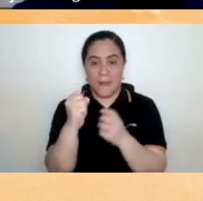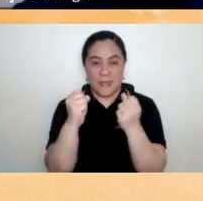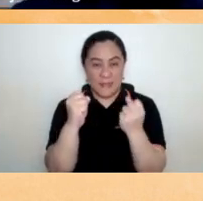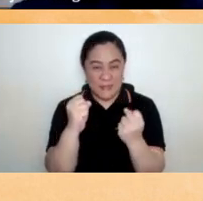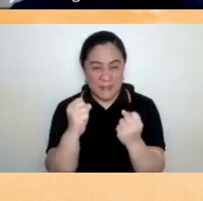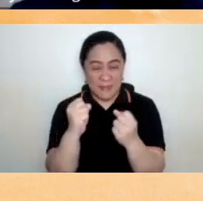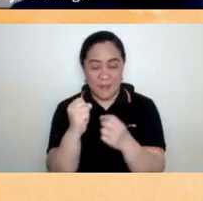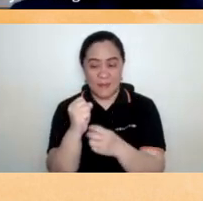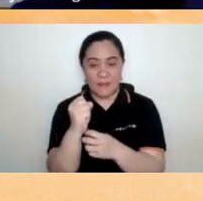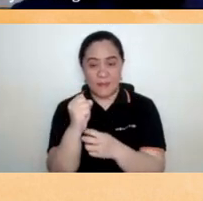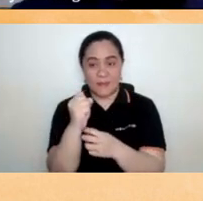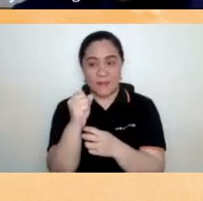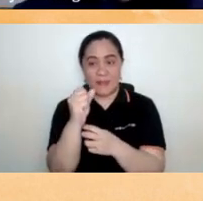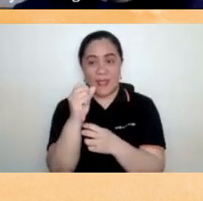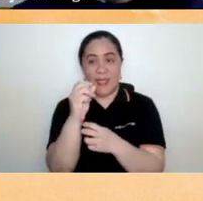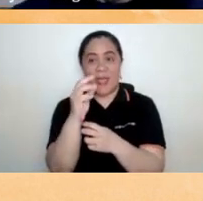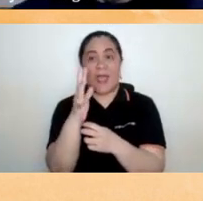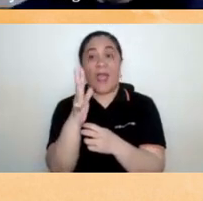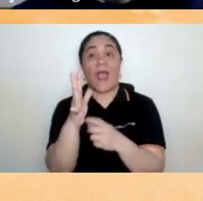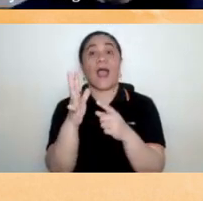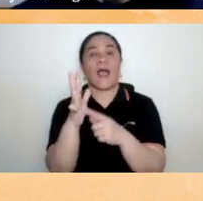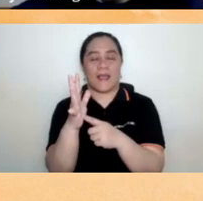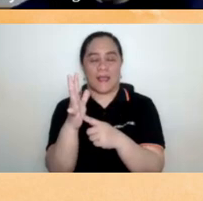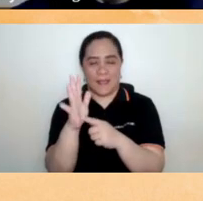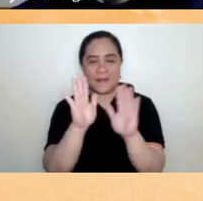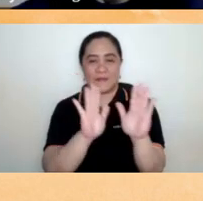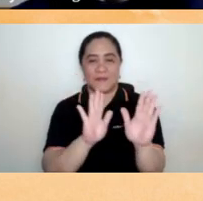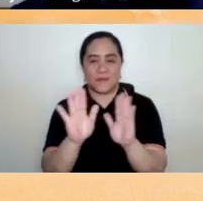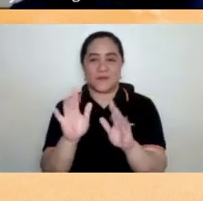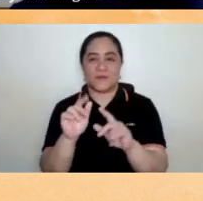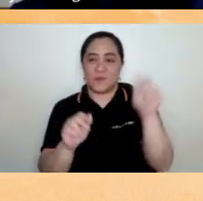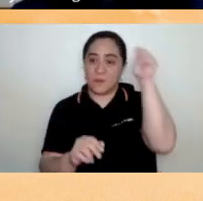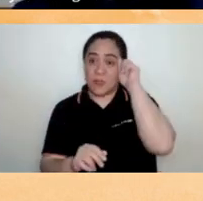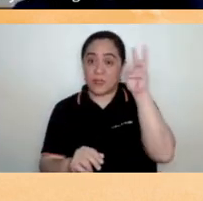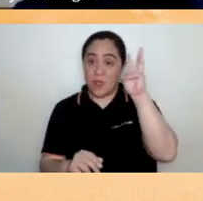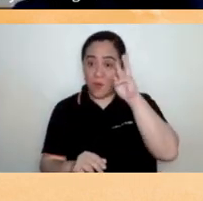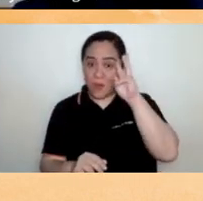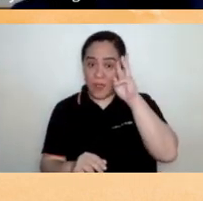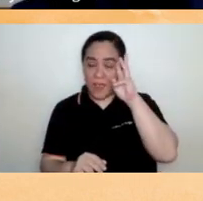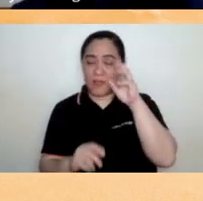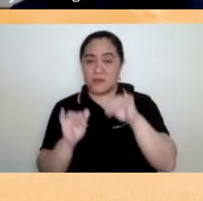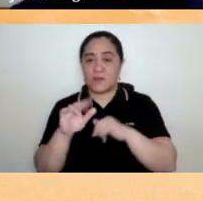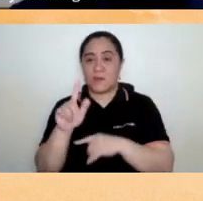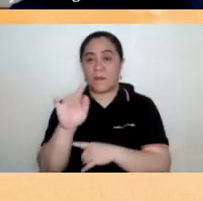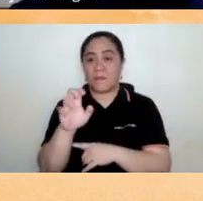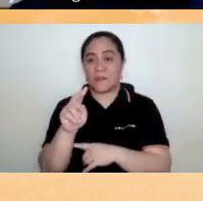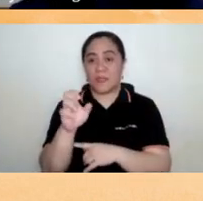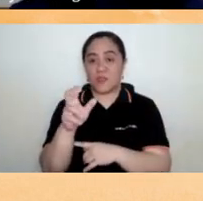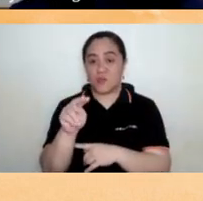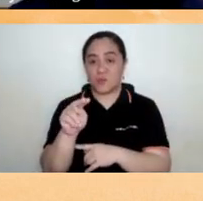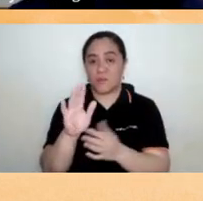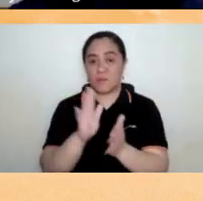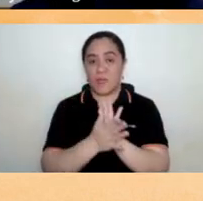tension. And the goal is to increase awareness of both tension and relaxation